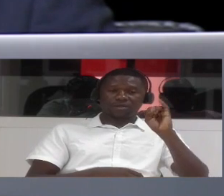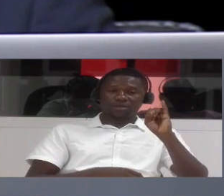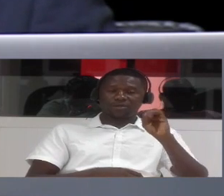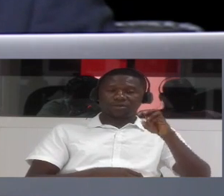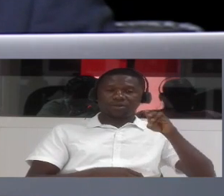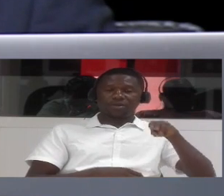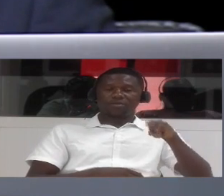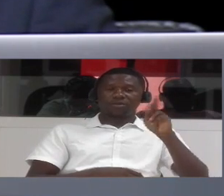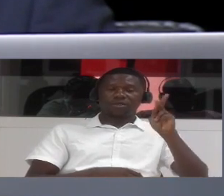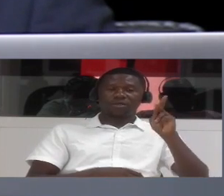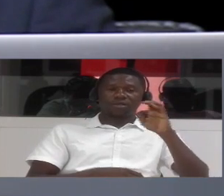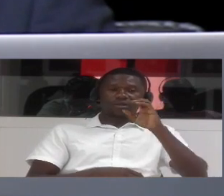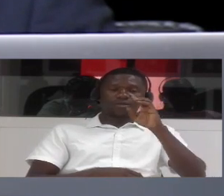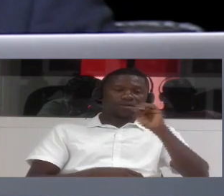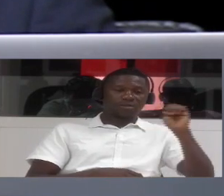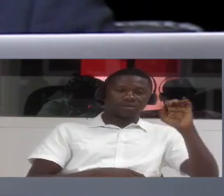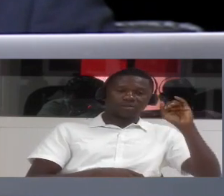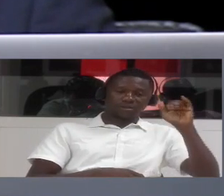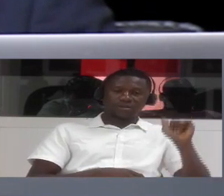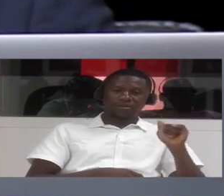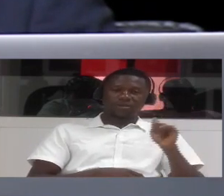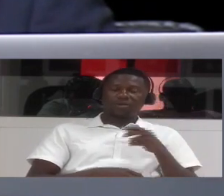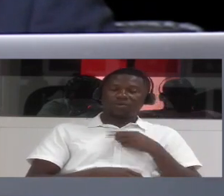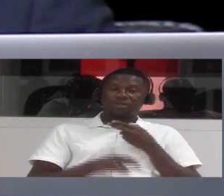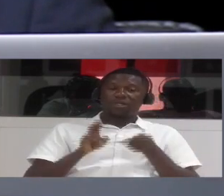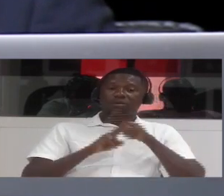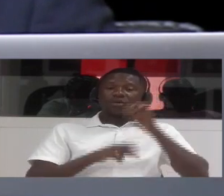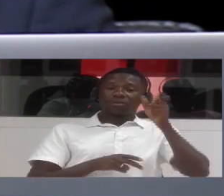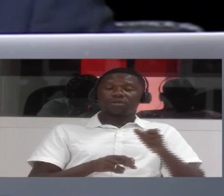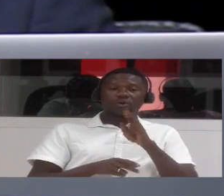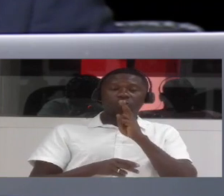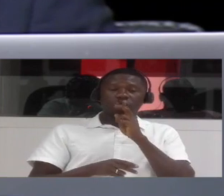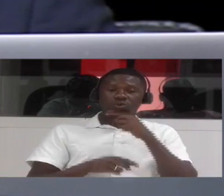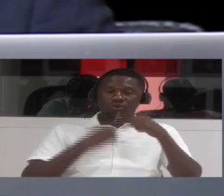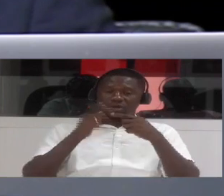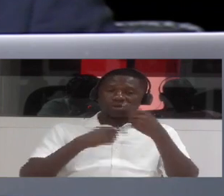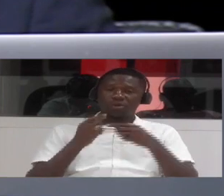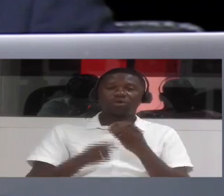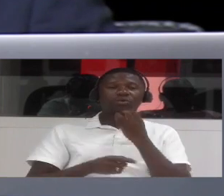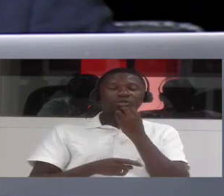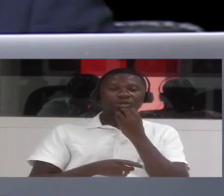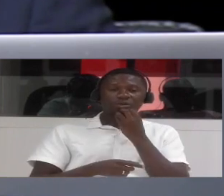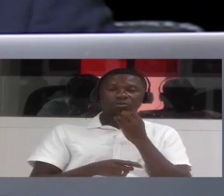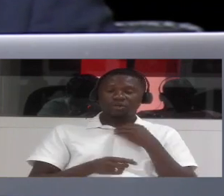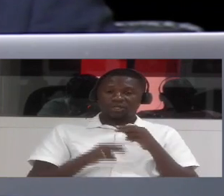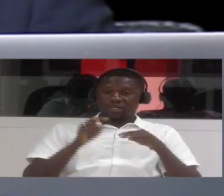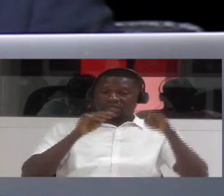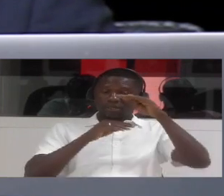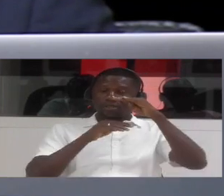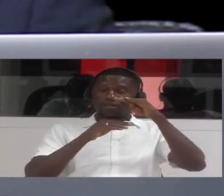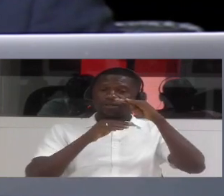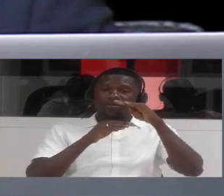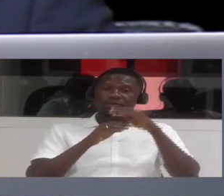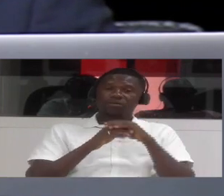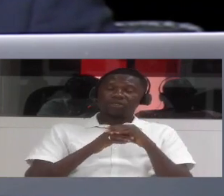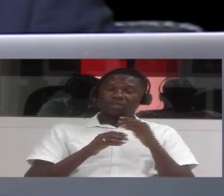once. He's the reporter who talked about Useinu Dabo being ahead